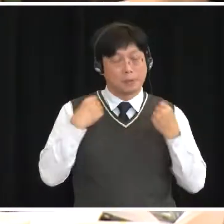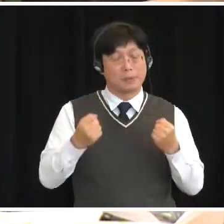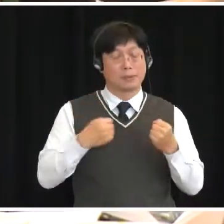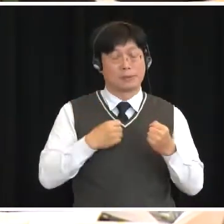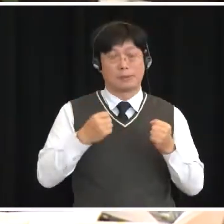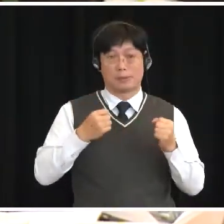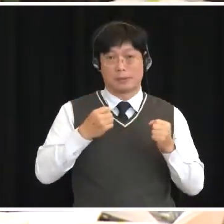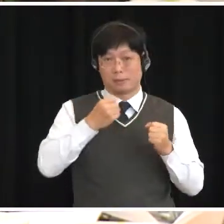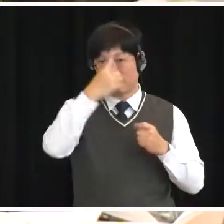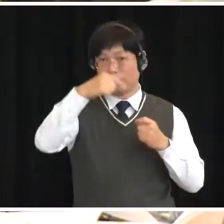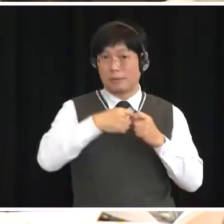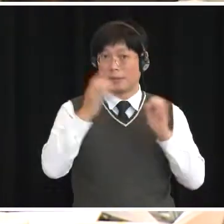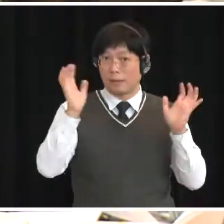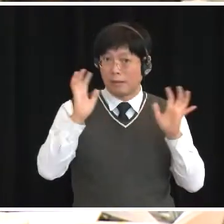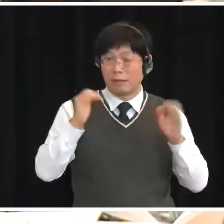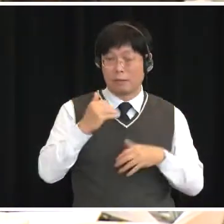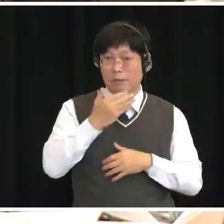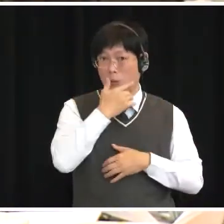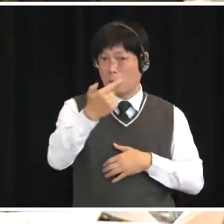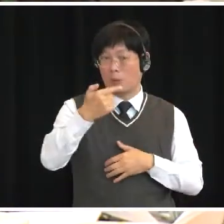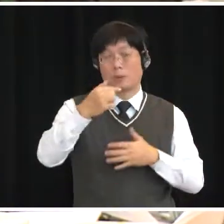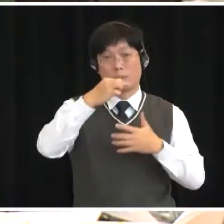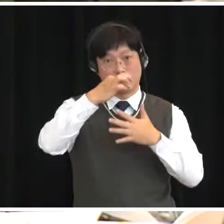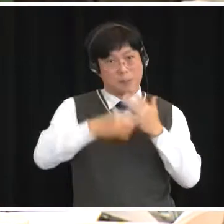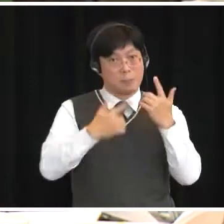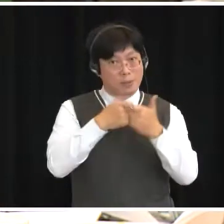In fact, in the CRC,